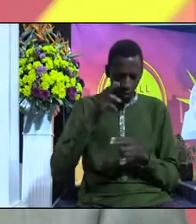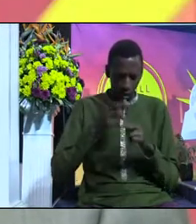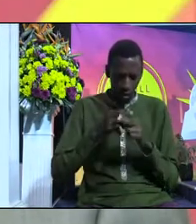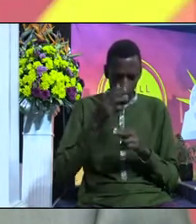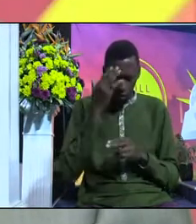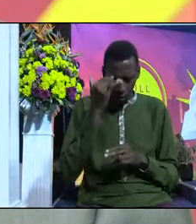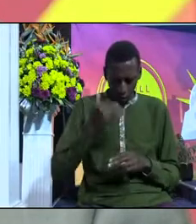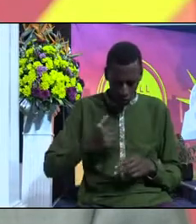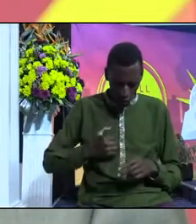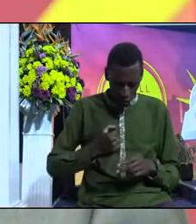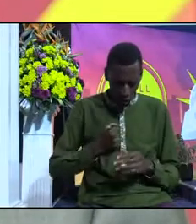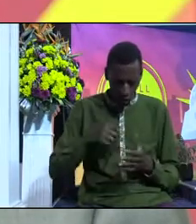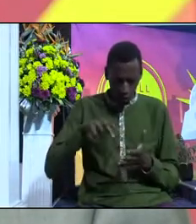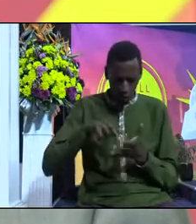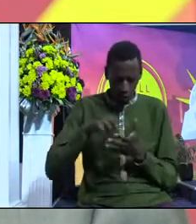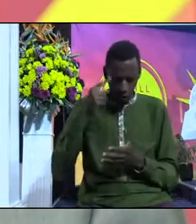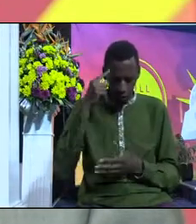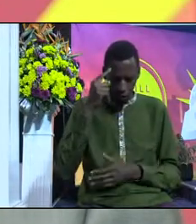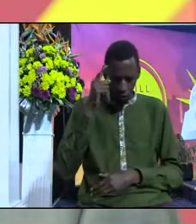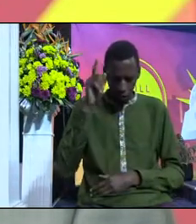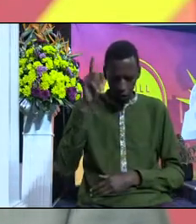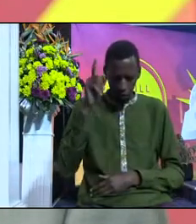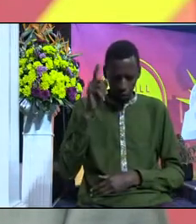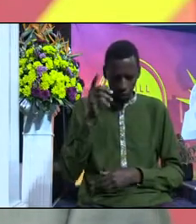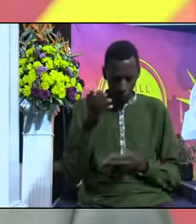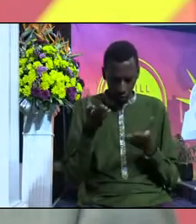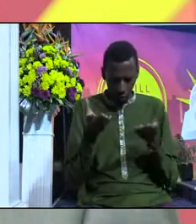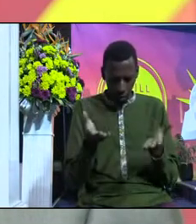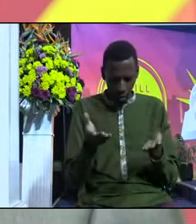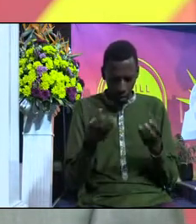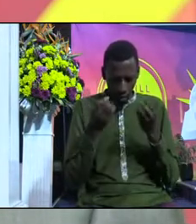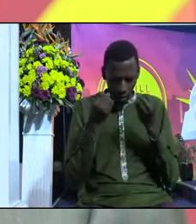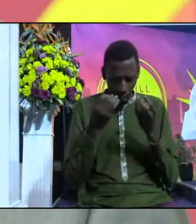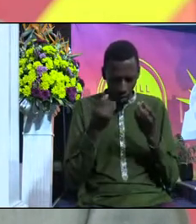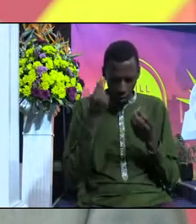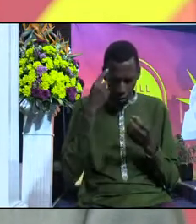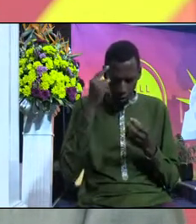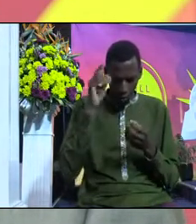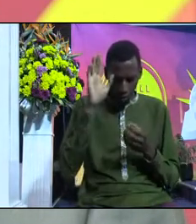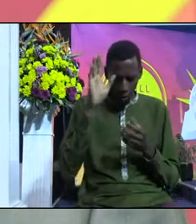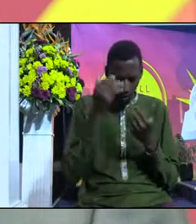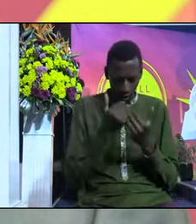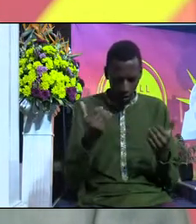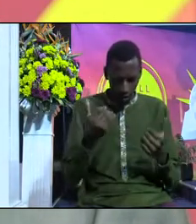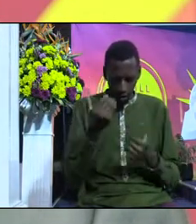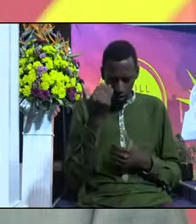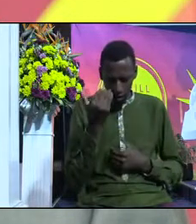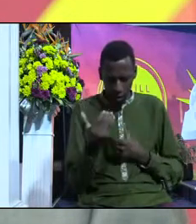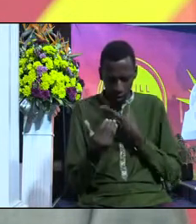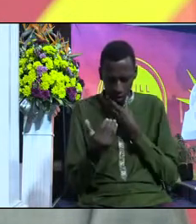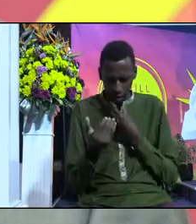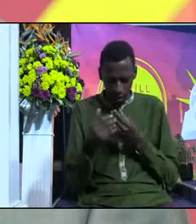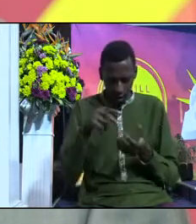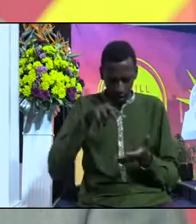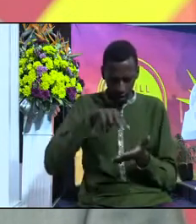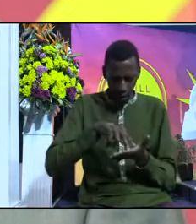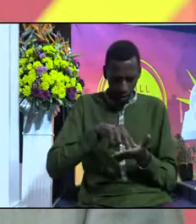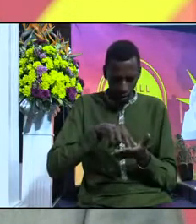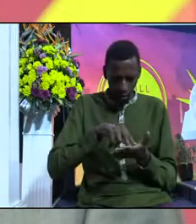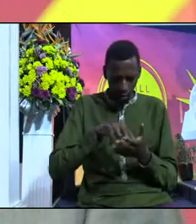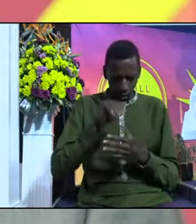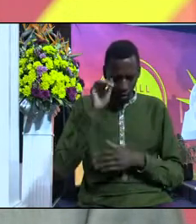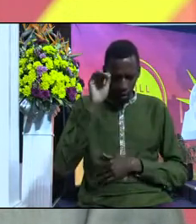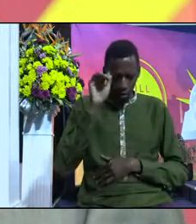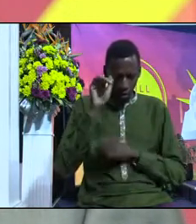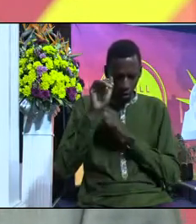for you. And here, many of your children, young men, stand now on their feet in